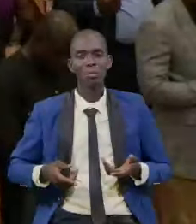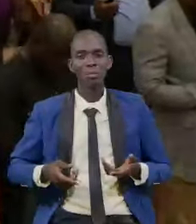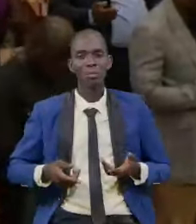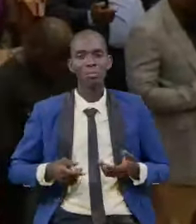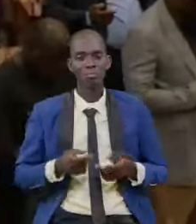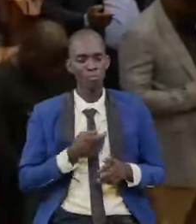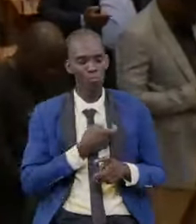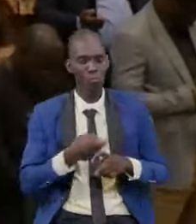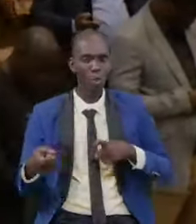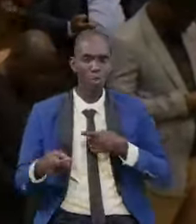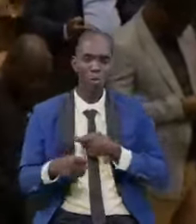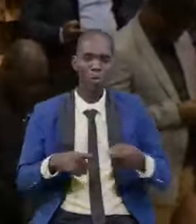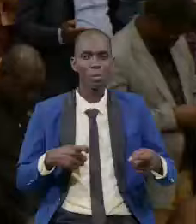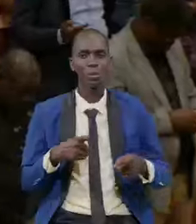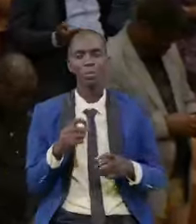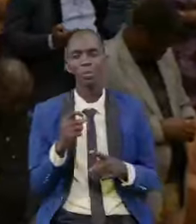injurious,